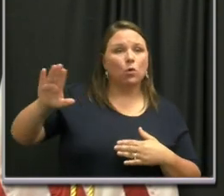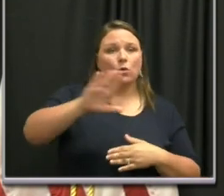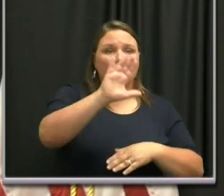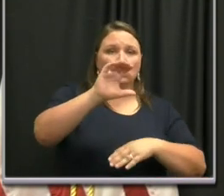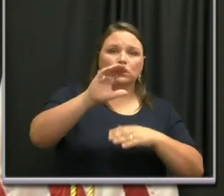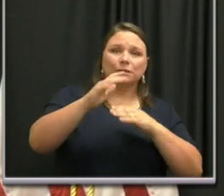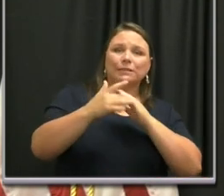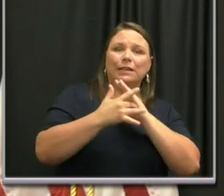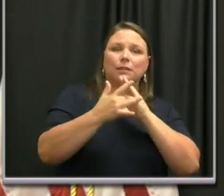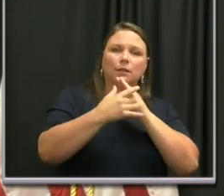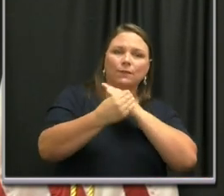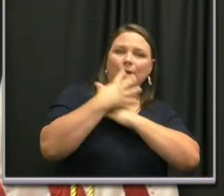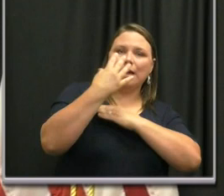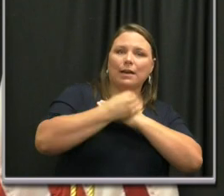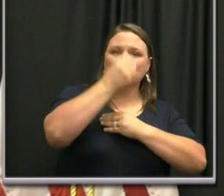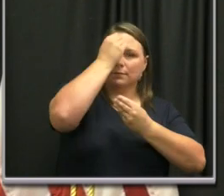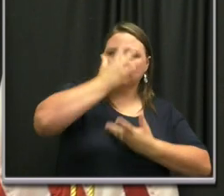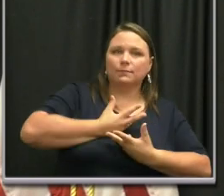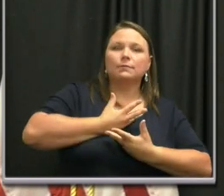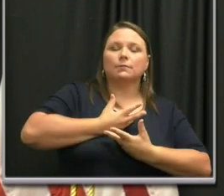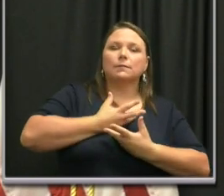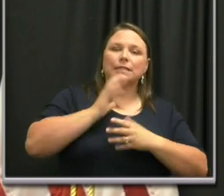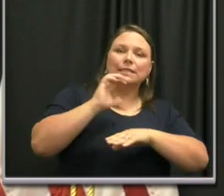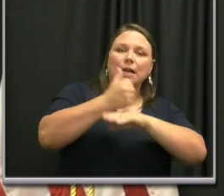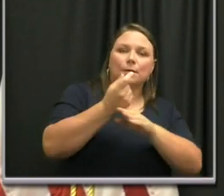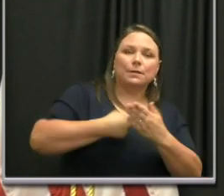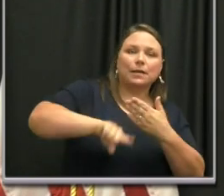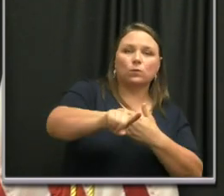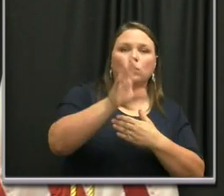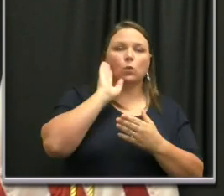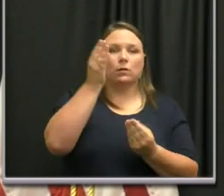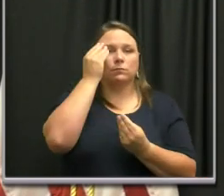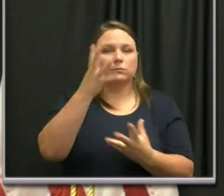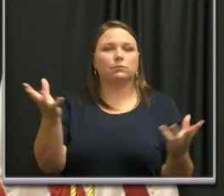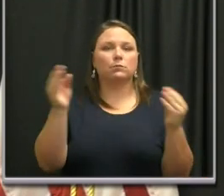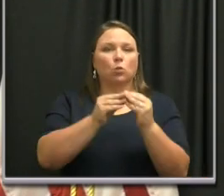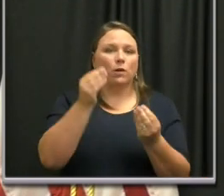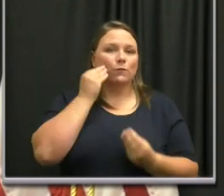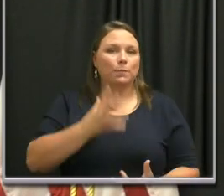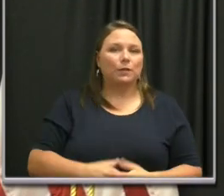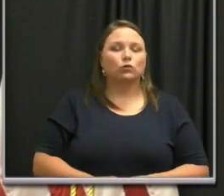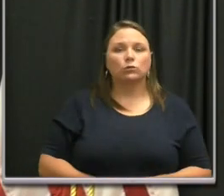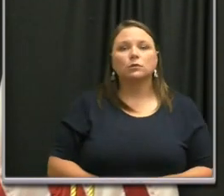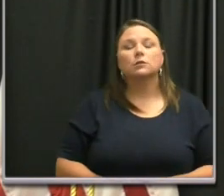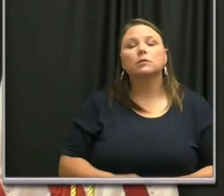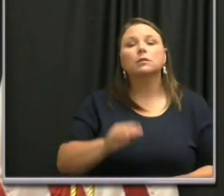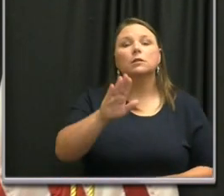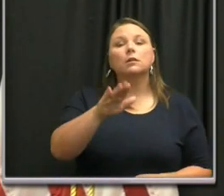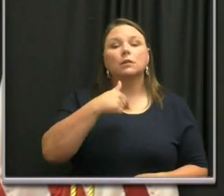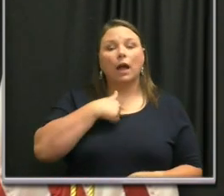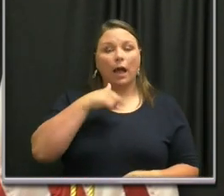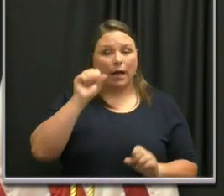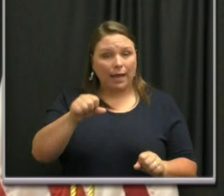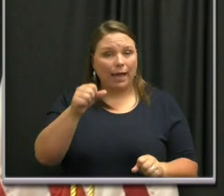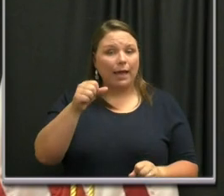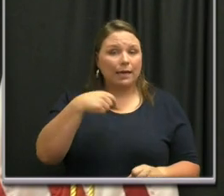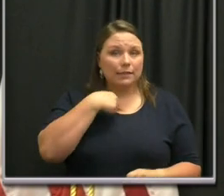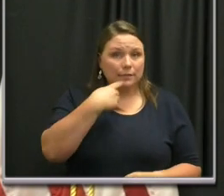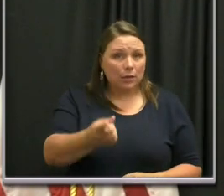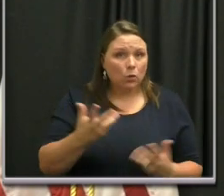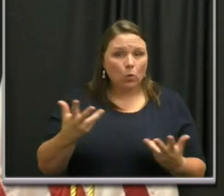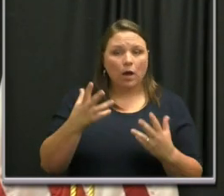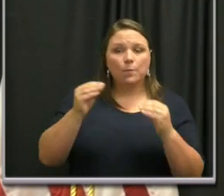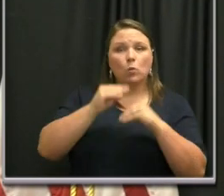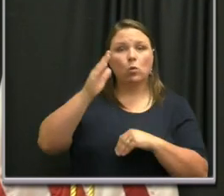started next week, and we will keep you posted. I can inform you that there have been over